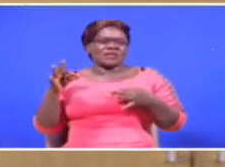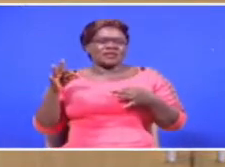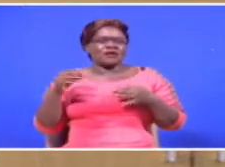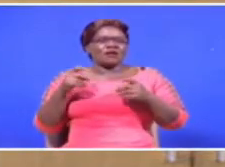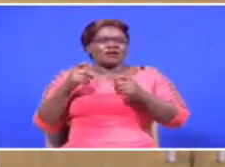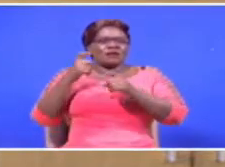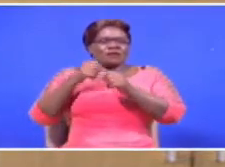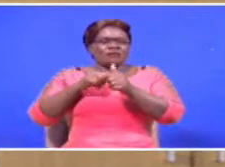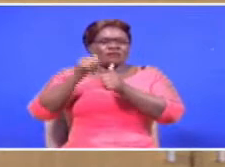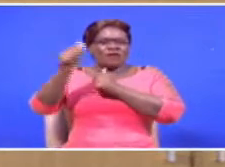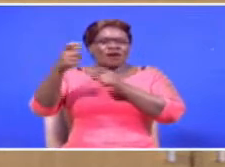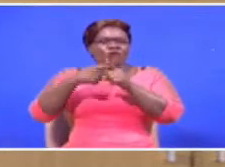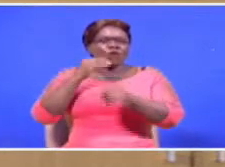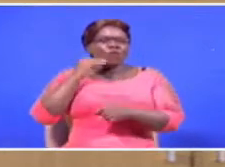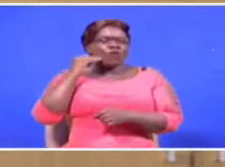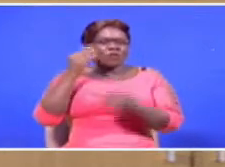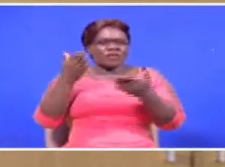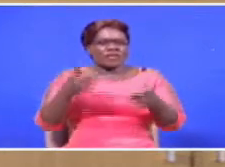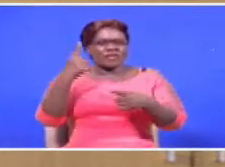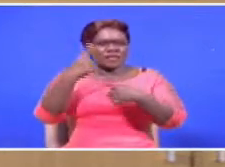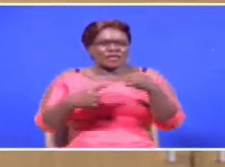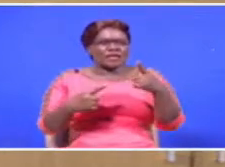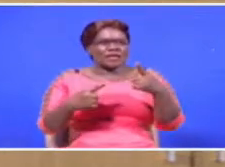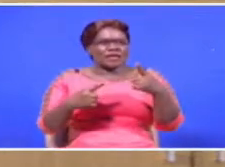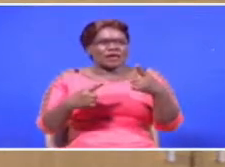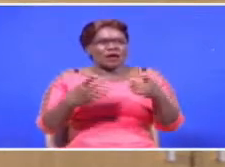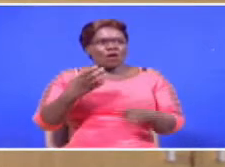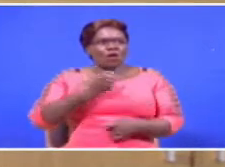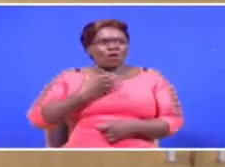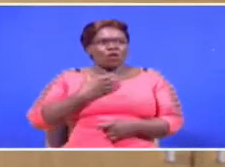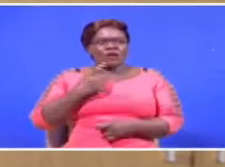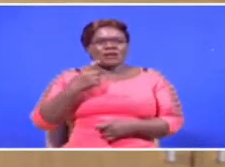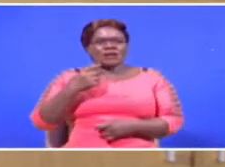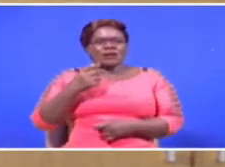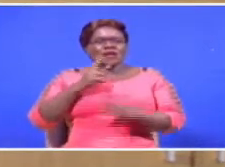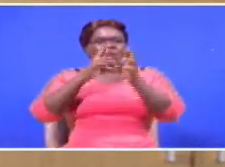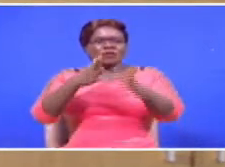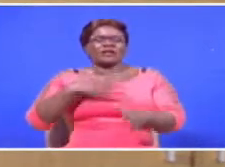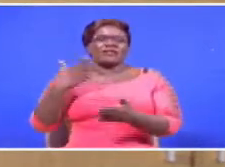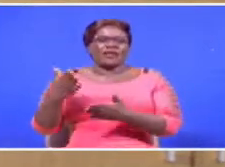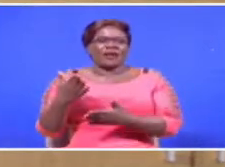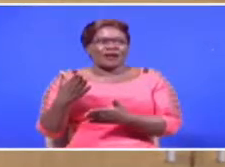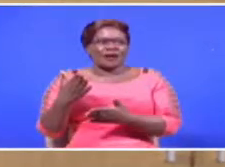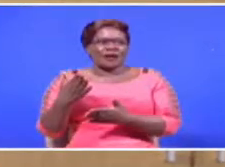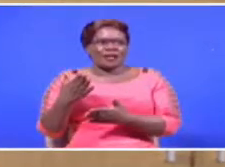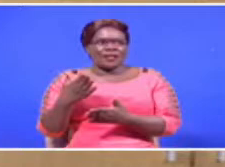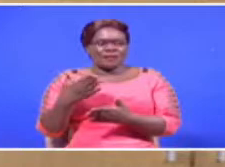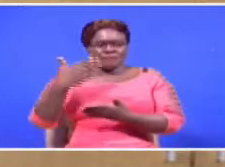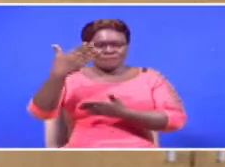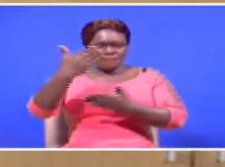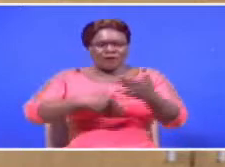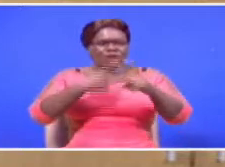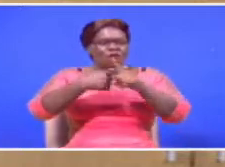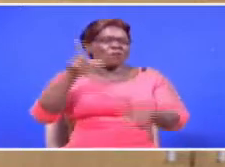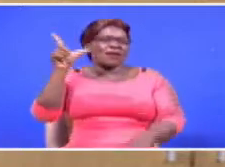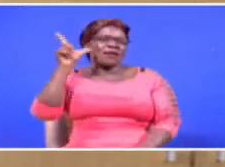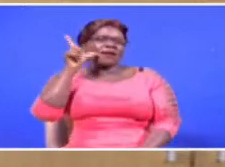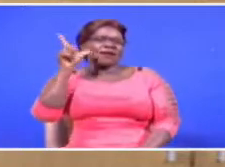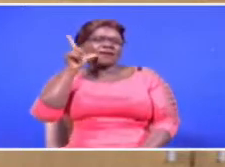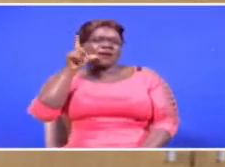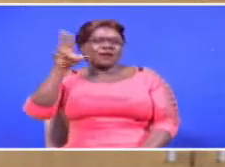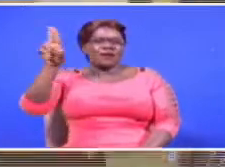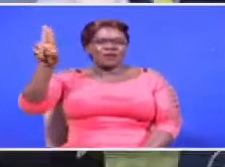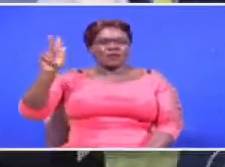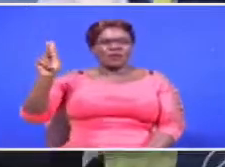away from home. This year's event was graced by our very own Timothy Otieno, who files the following report from London, England.